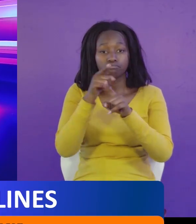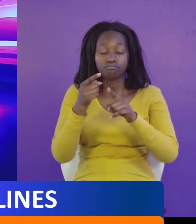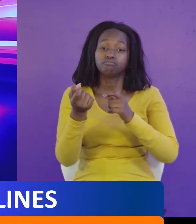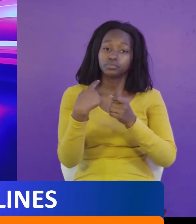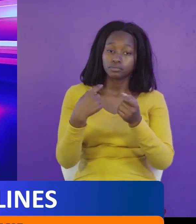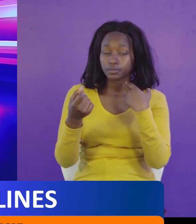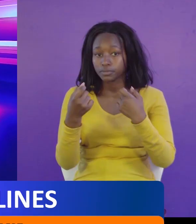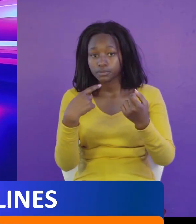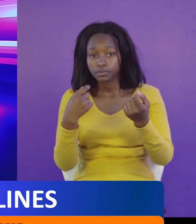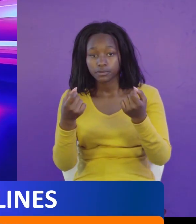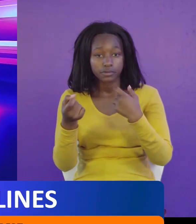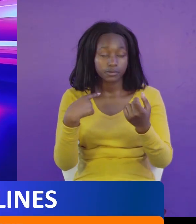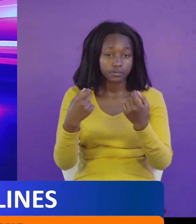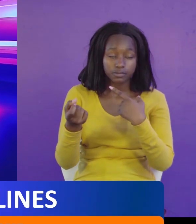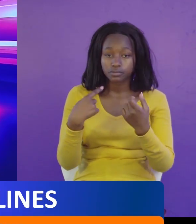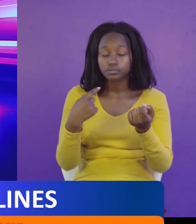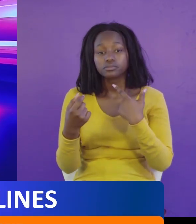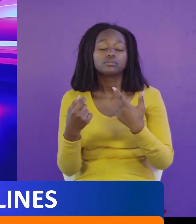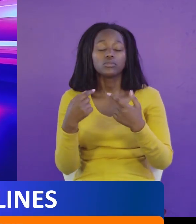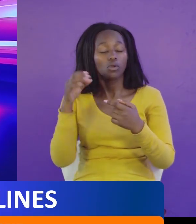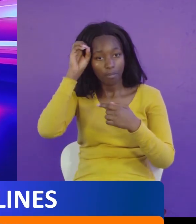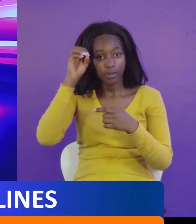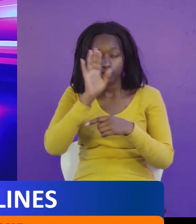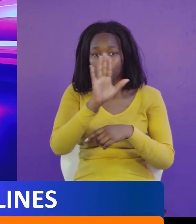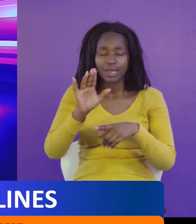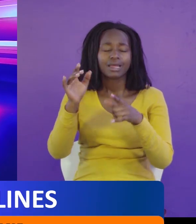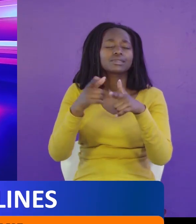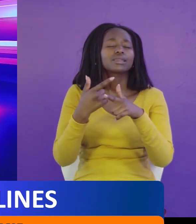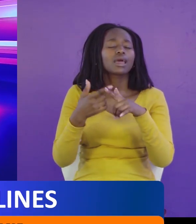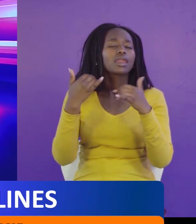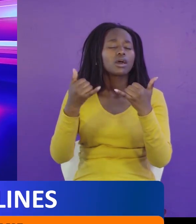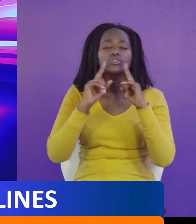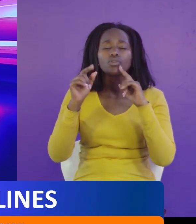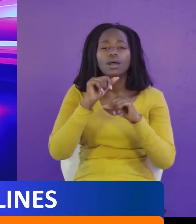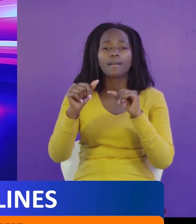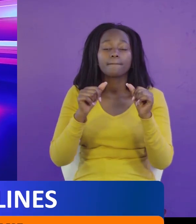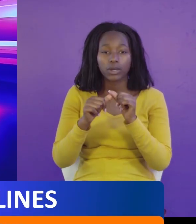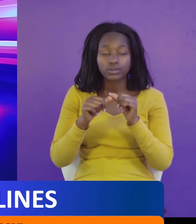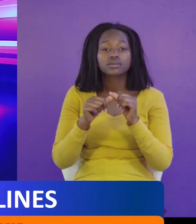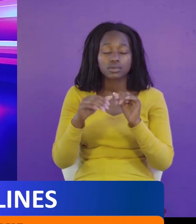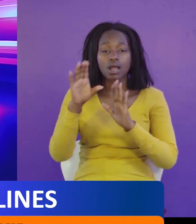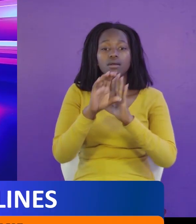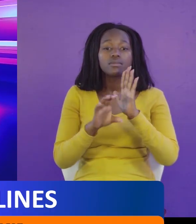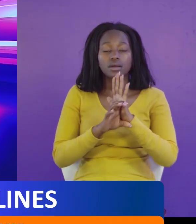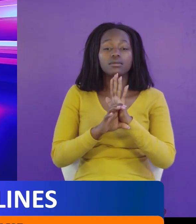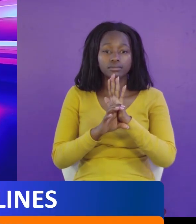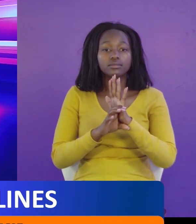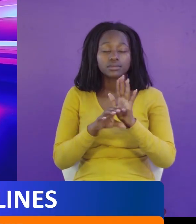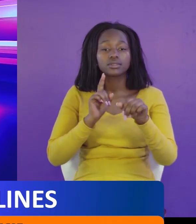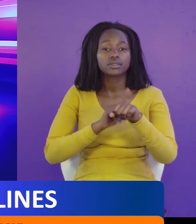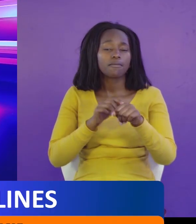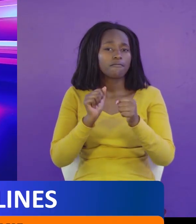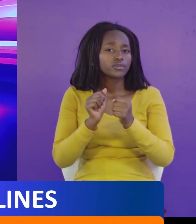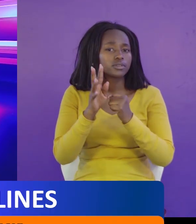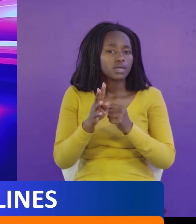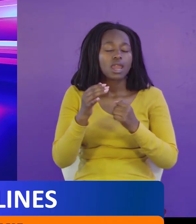we are celebrating Katiba at 15, there are a lot of questions being raised. Be sure to comment. We would like to sample some of your opinions at